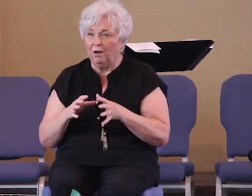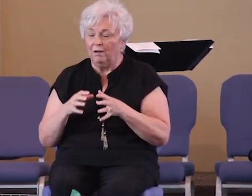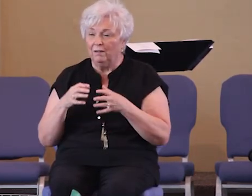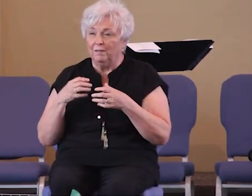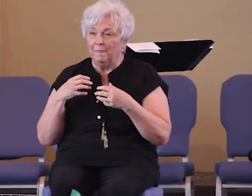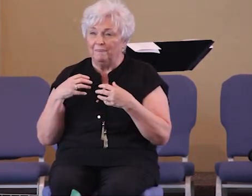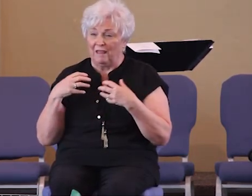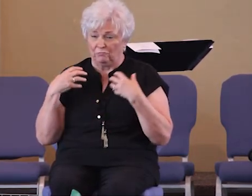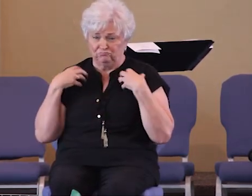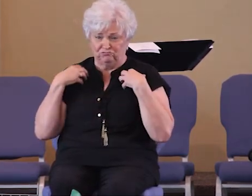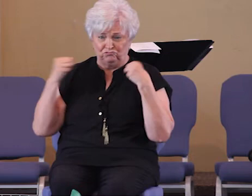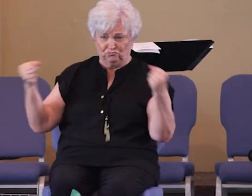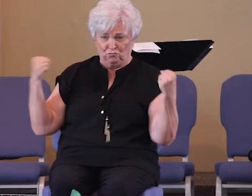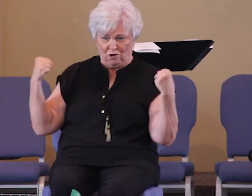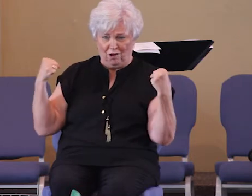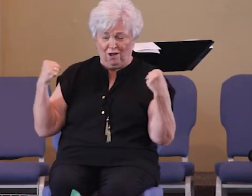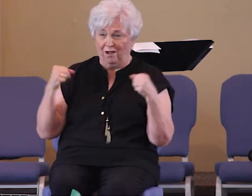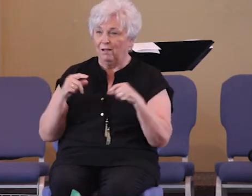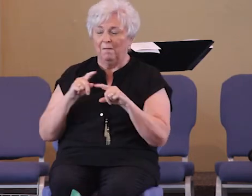wouldn't believe, but.